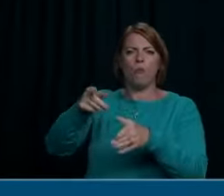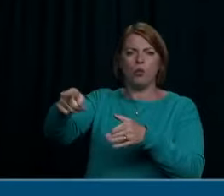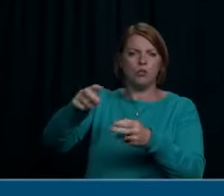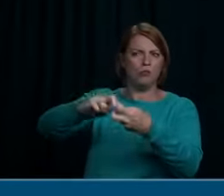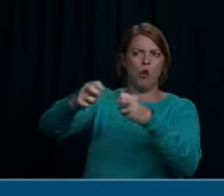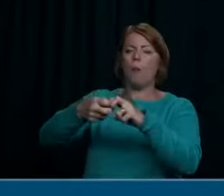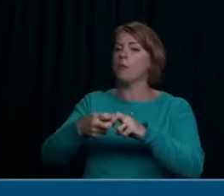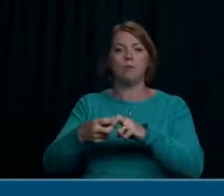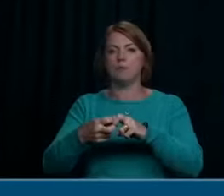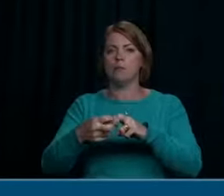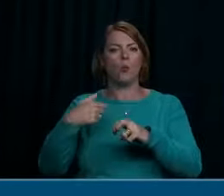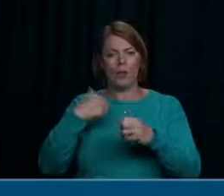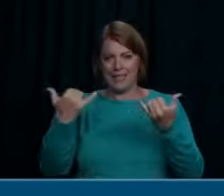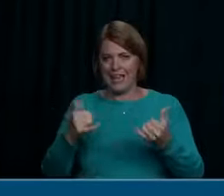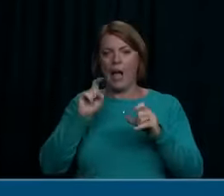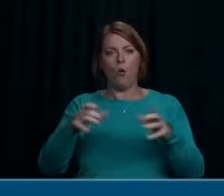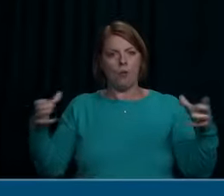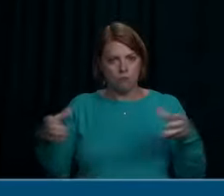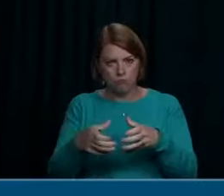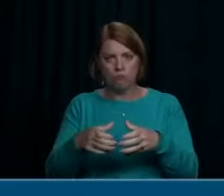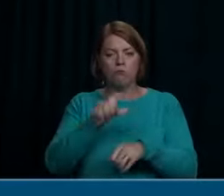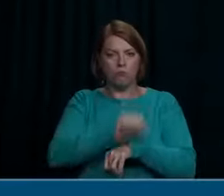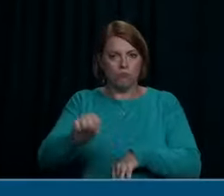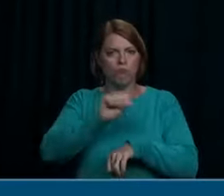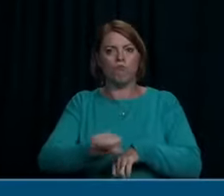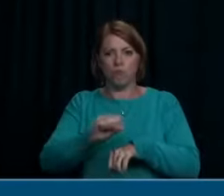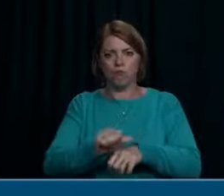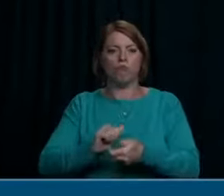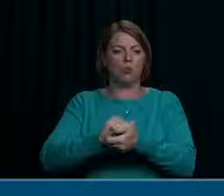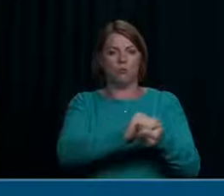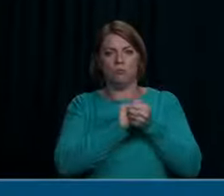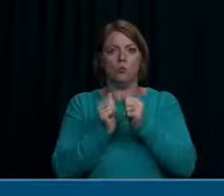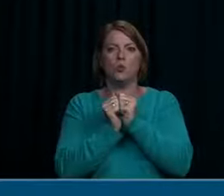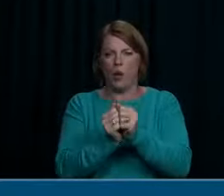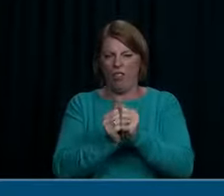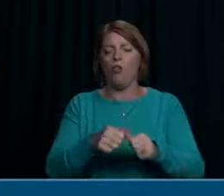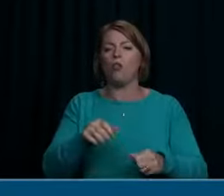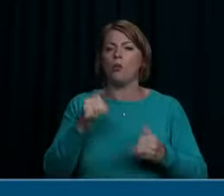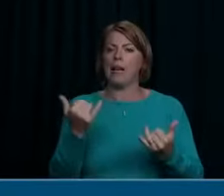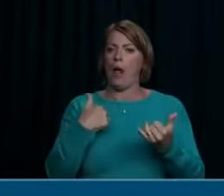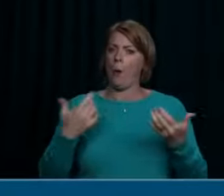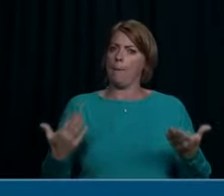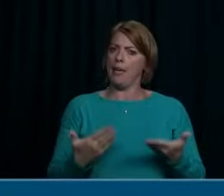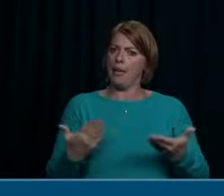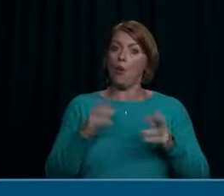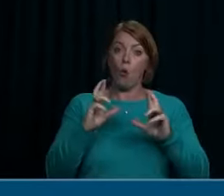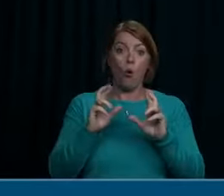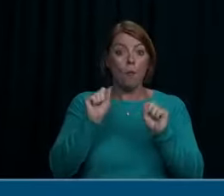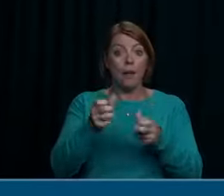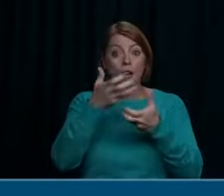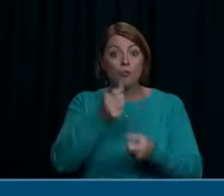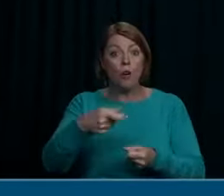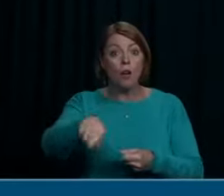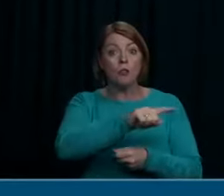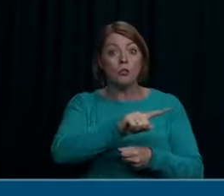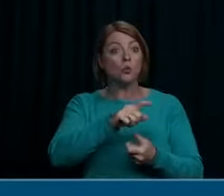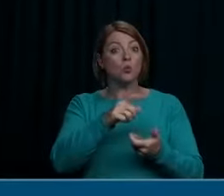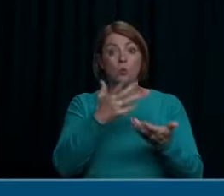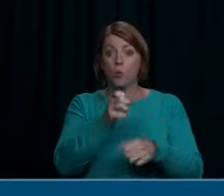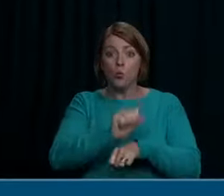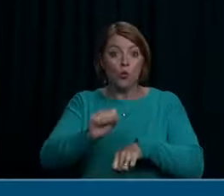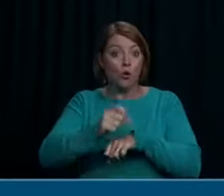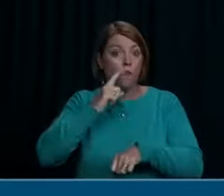really need to get to work as Americans and get together. So I'm here, and I hope I can trust you to work for you as